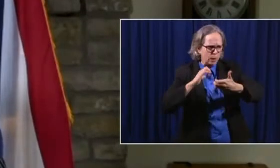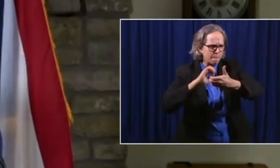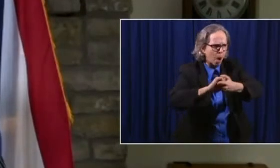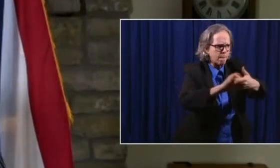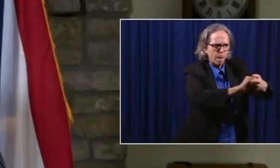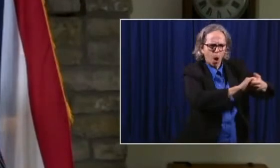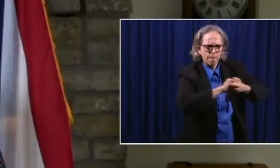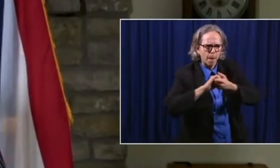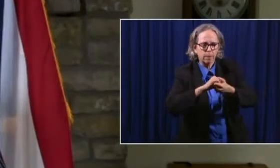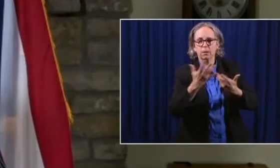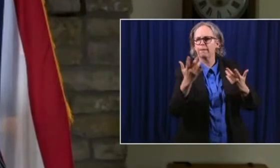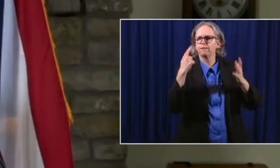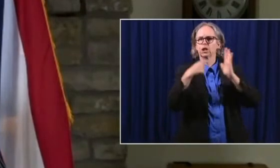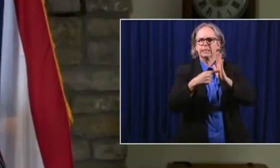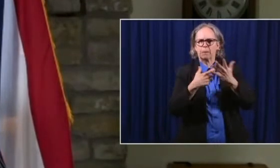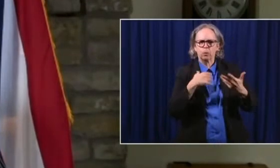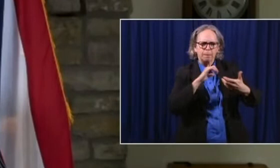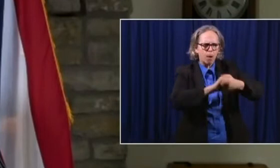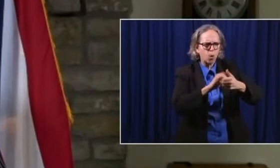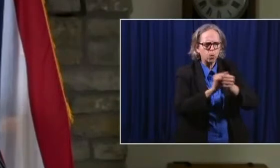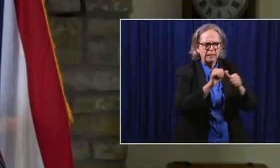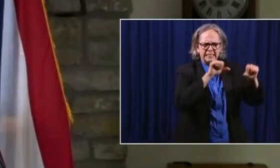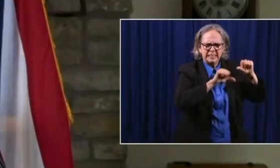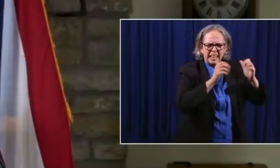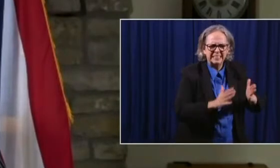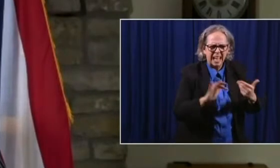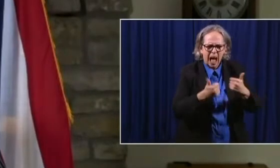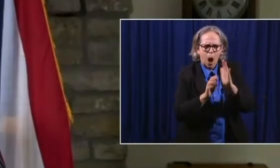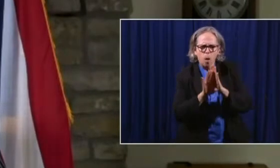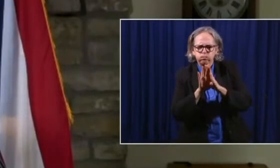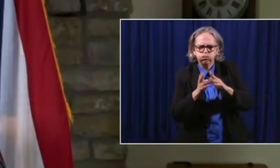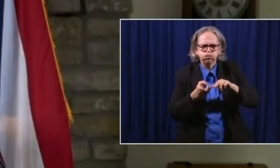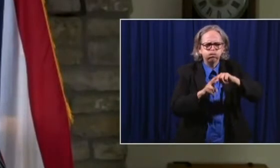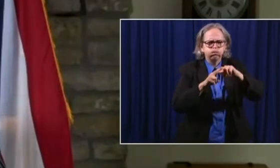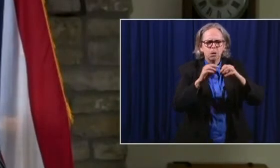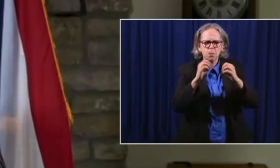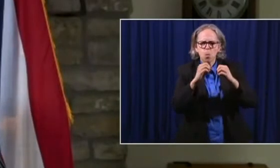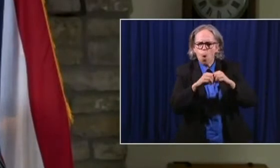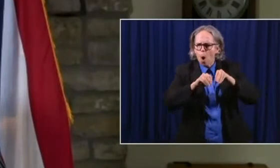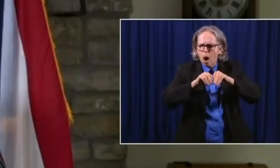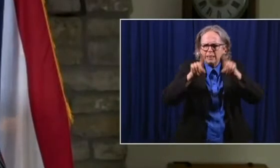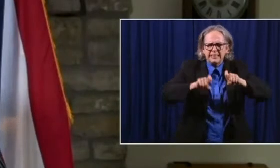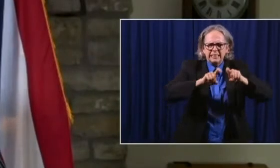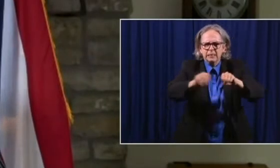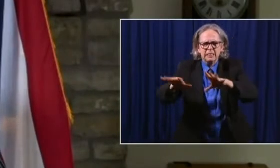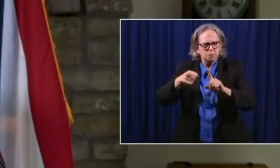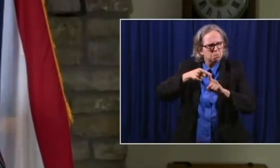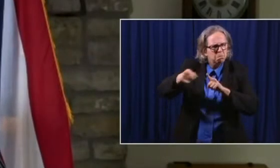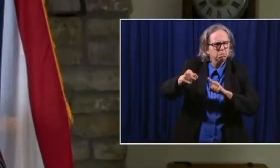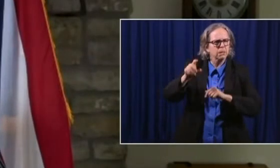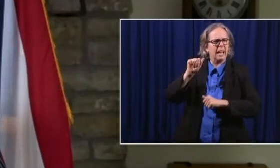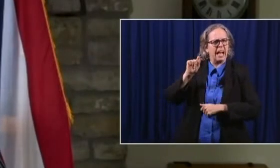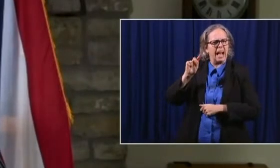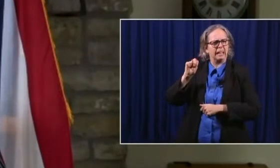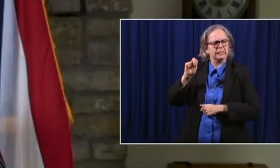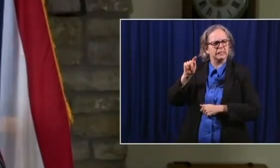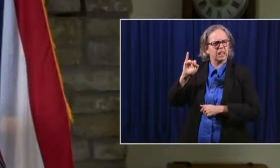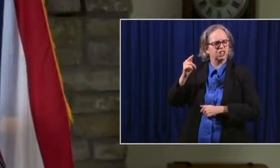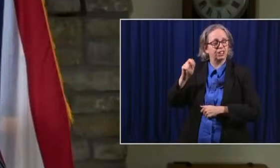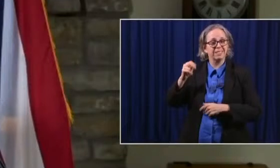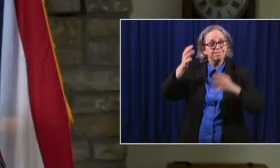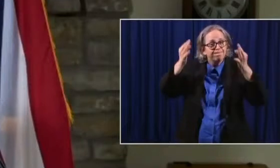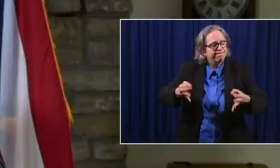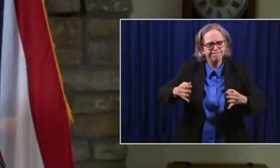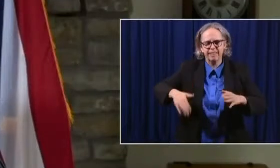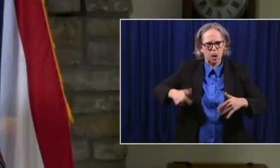determine exactly how we will deploy those antigen tests. No decision on that has been made yet.